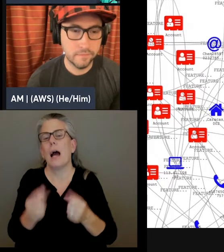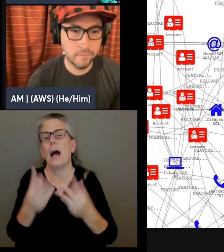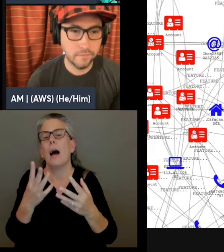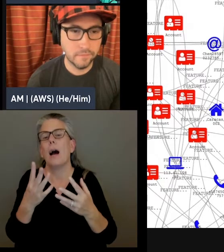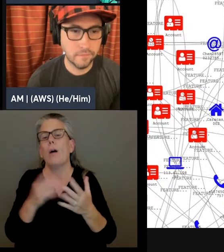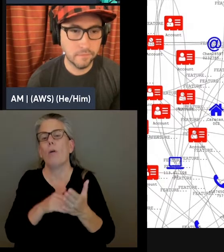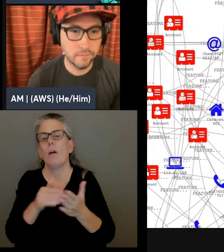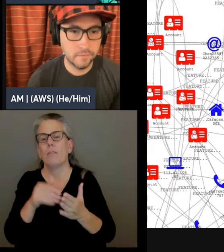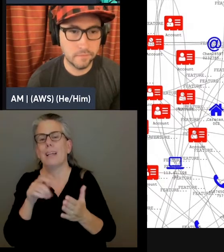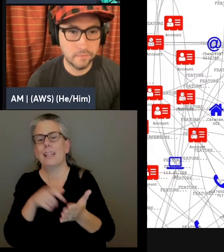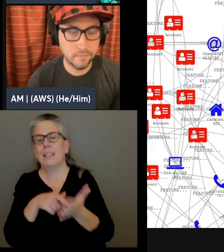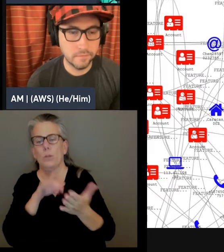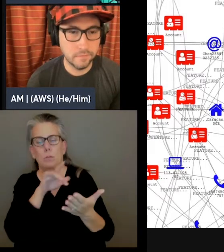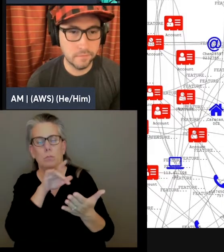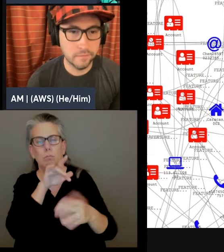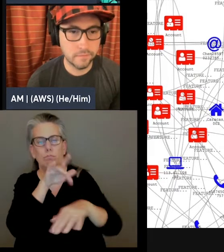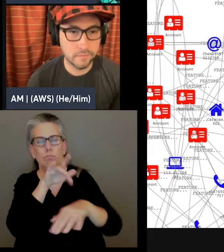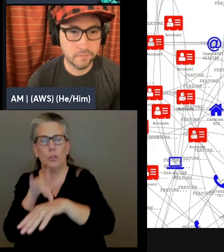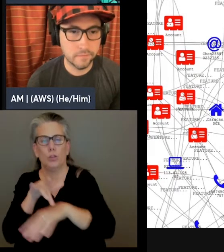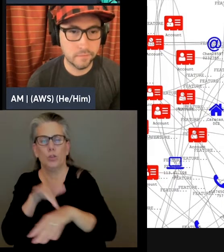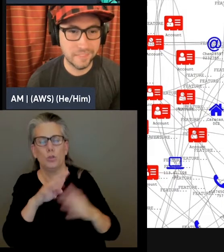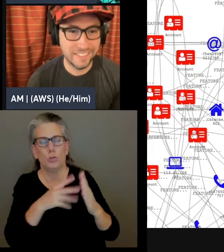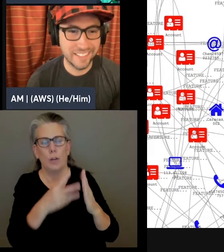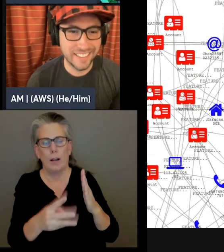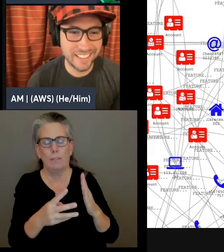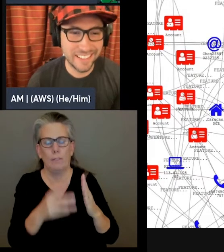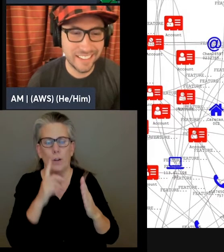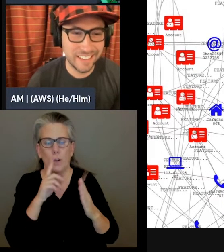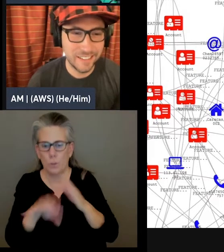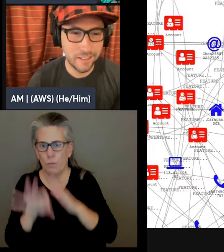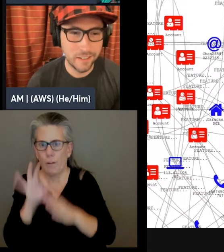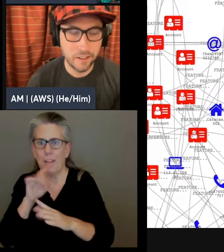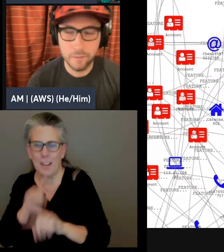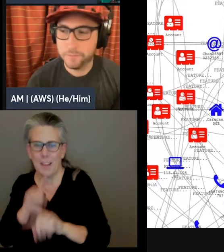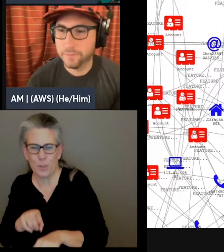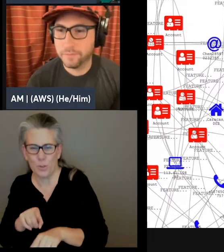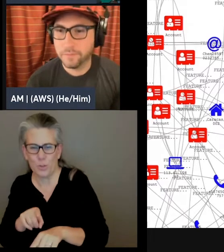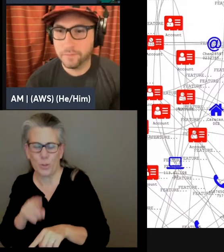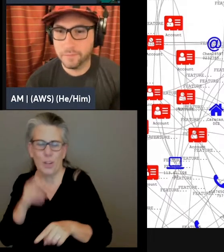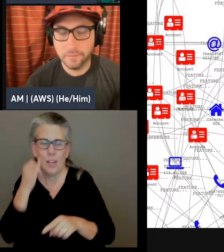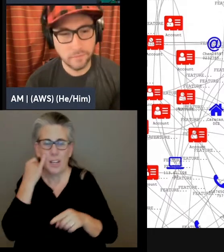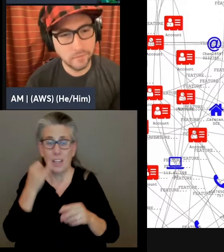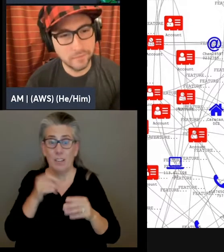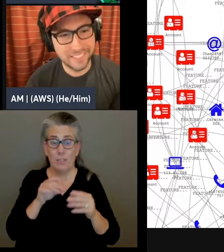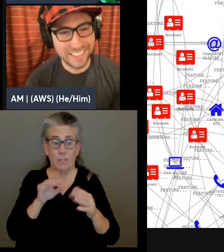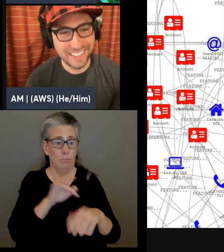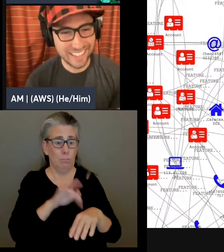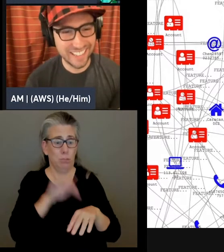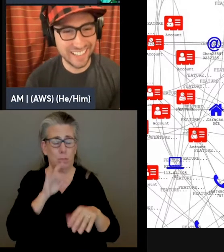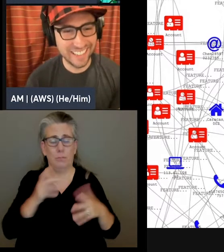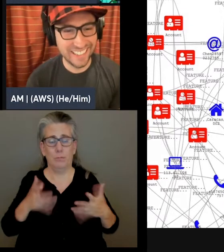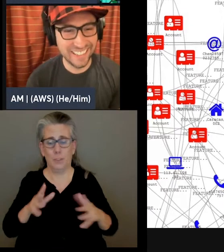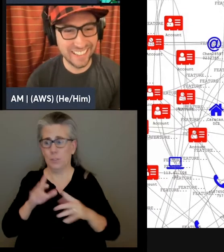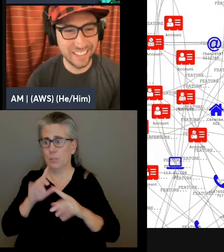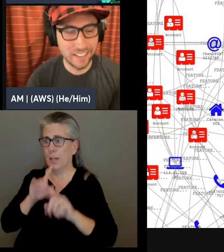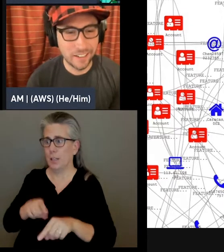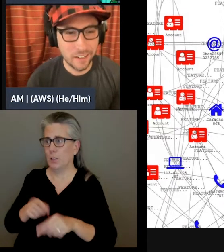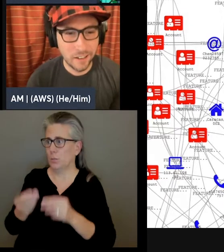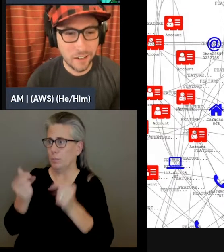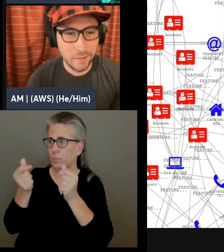question. And the less of the graph I can touch to answer the question, the faster my query is going to come back. That's not unique to